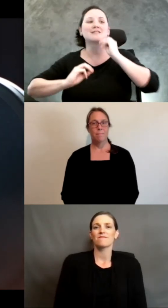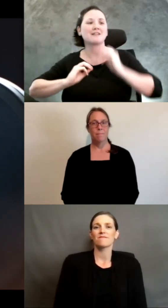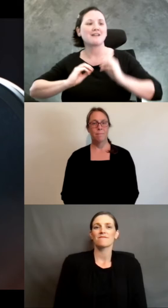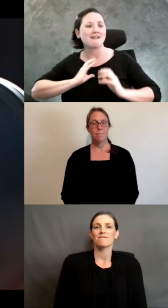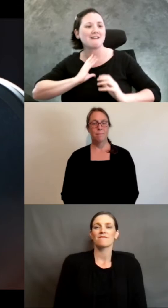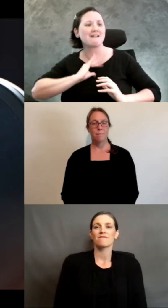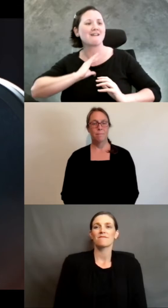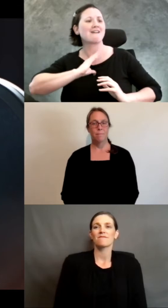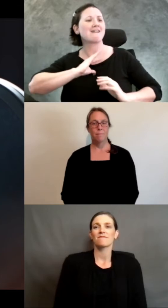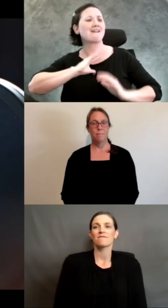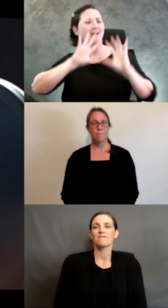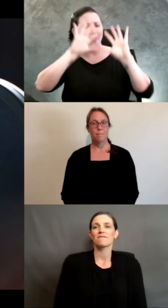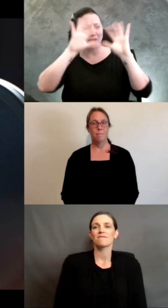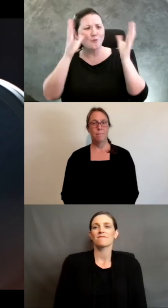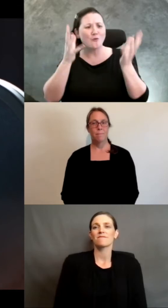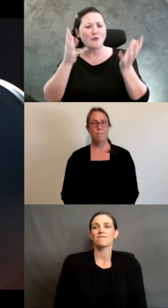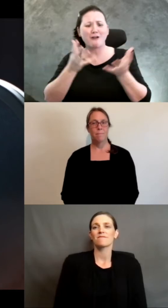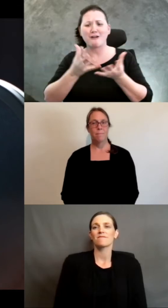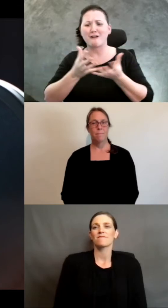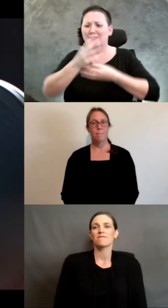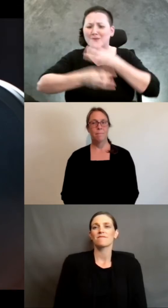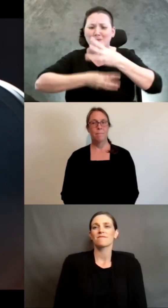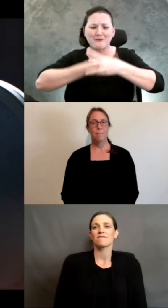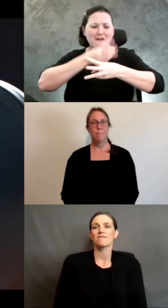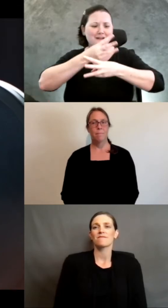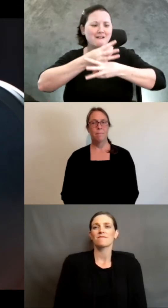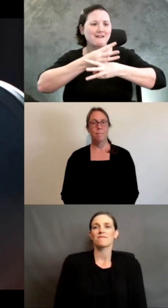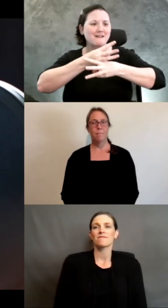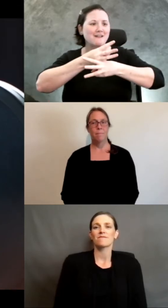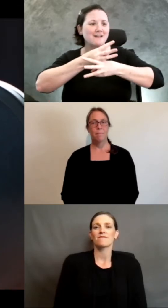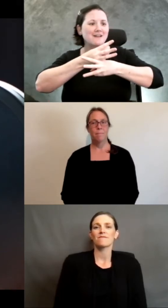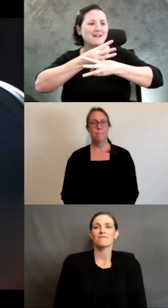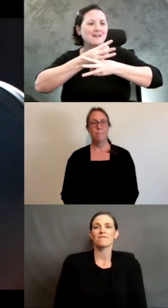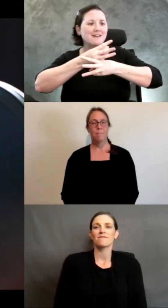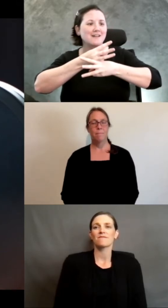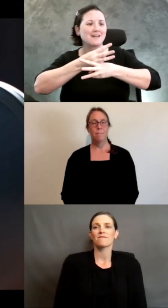Ooh, the world, the world.